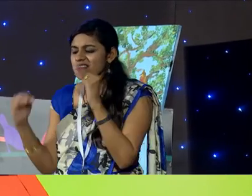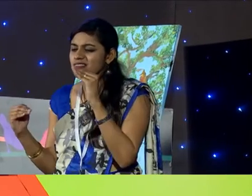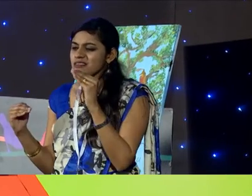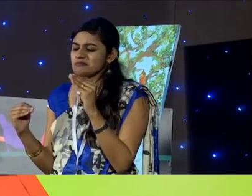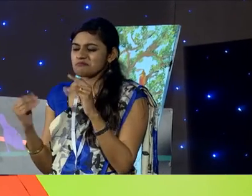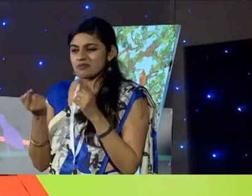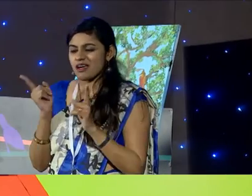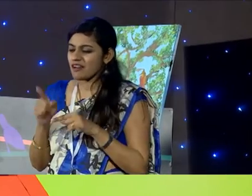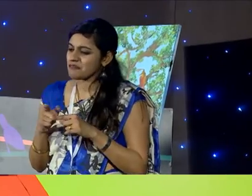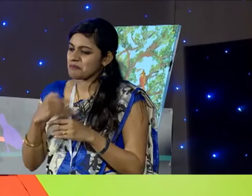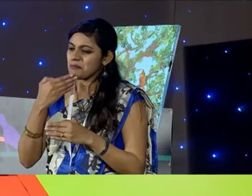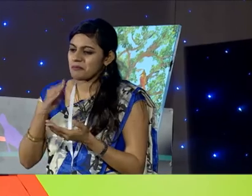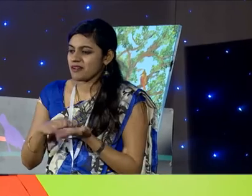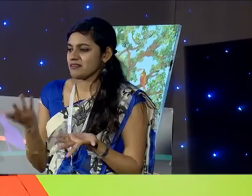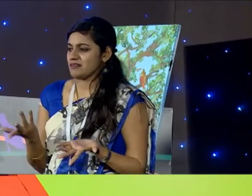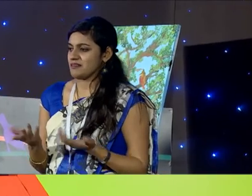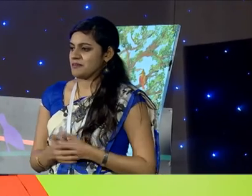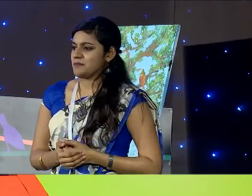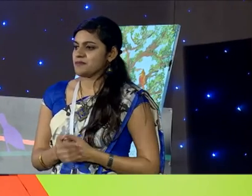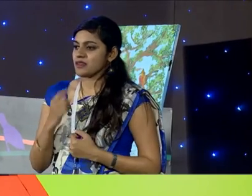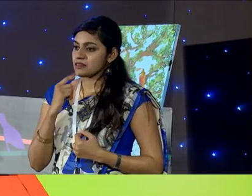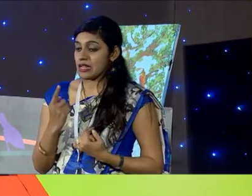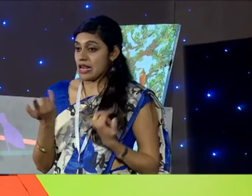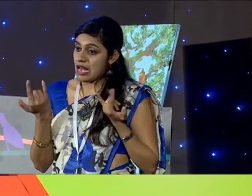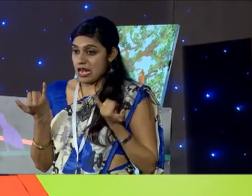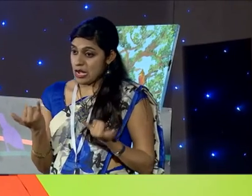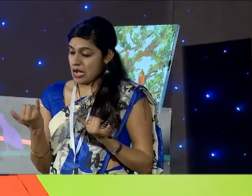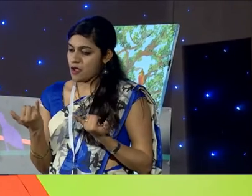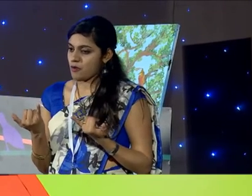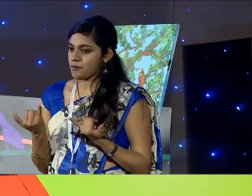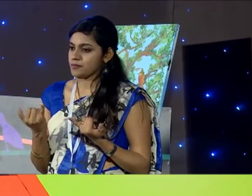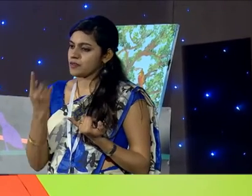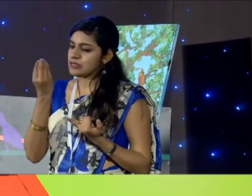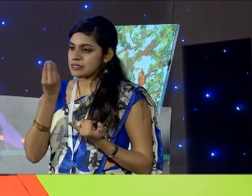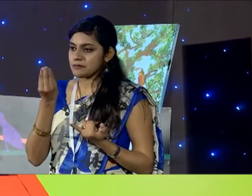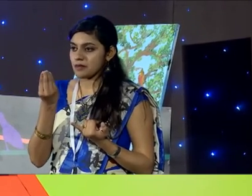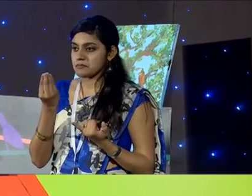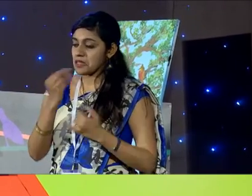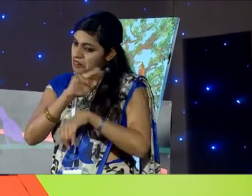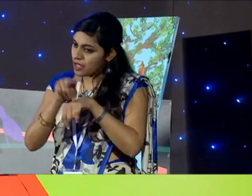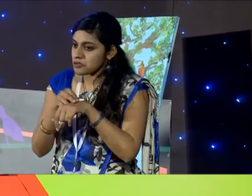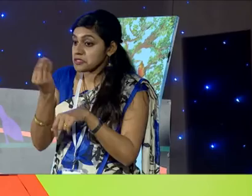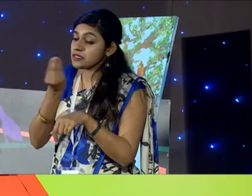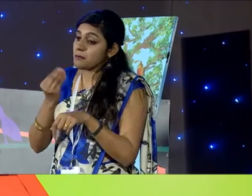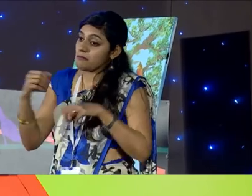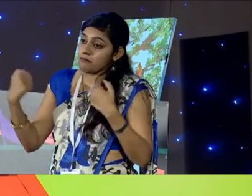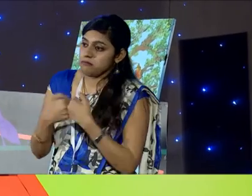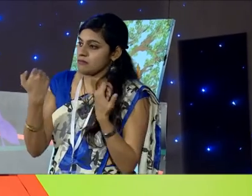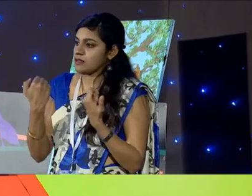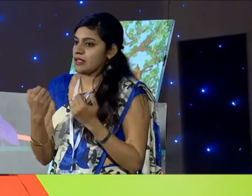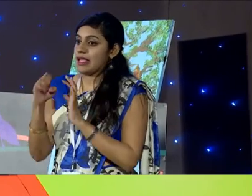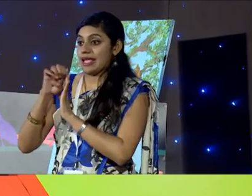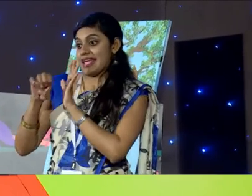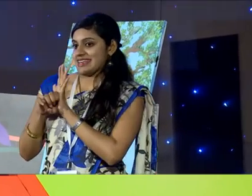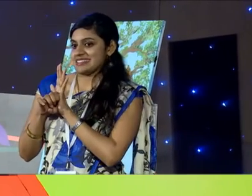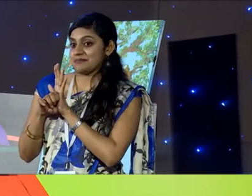There are two types of asymmetry, planned and accidental. A classic example of accidental asymmetry is the presence of oil in the Middle East,